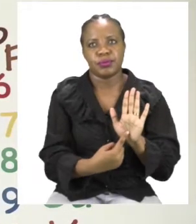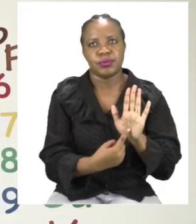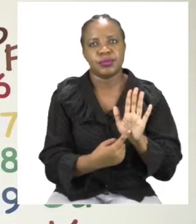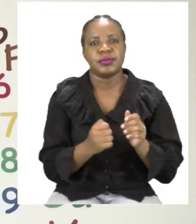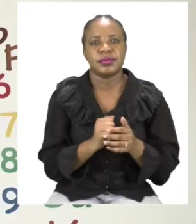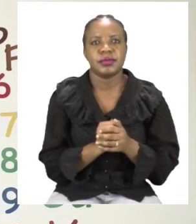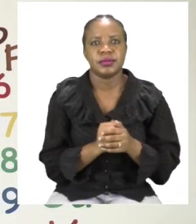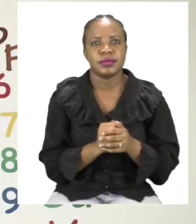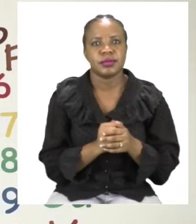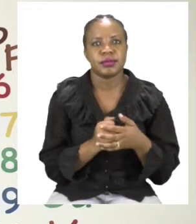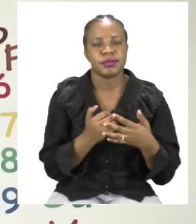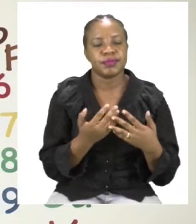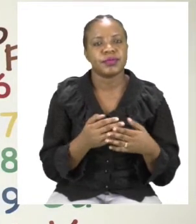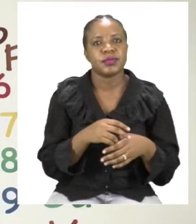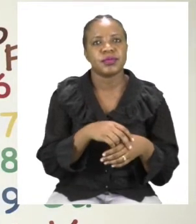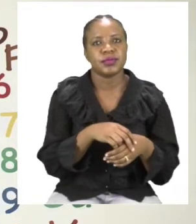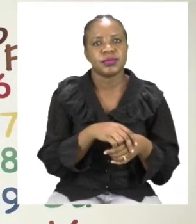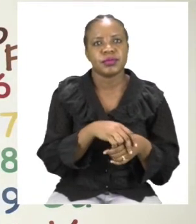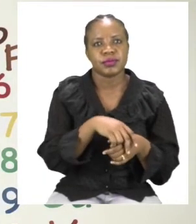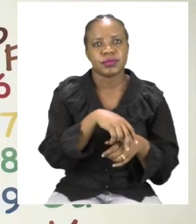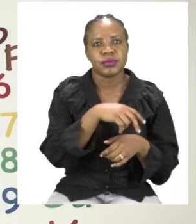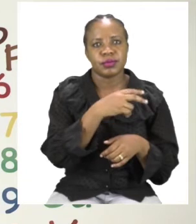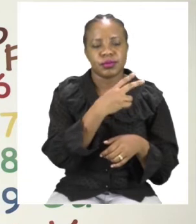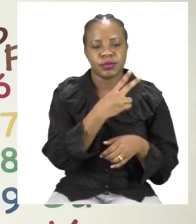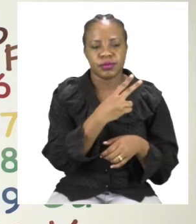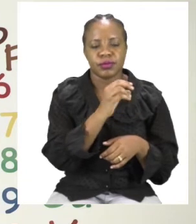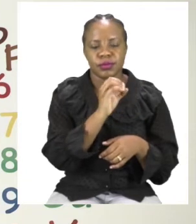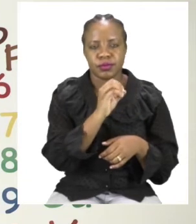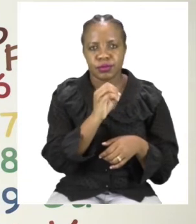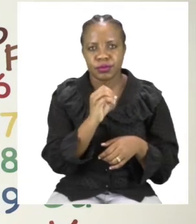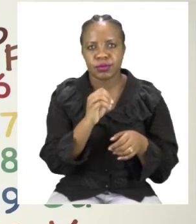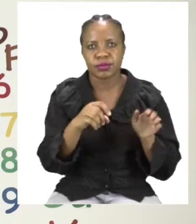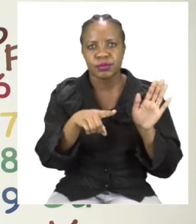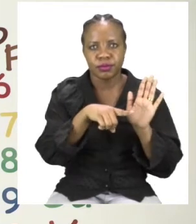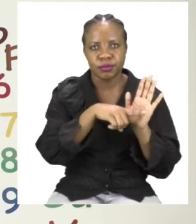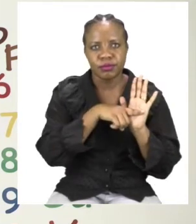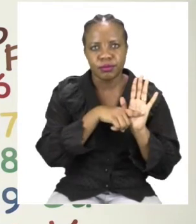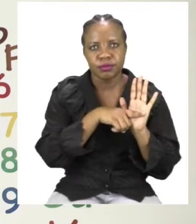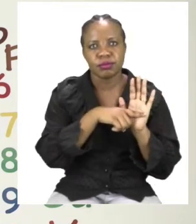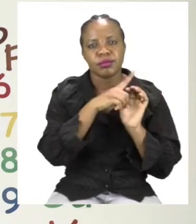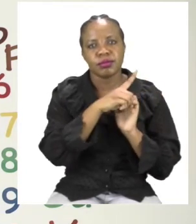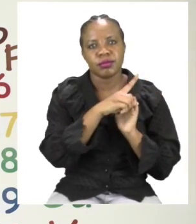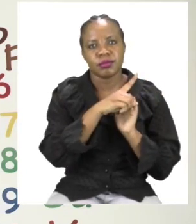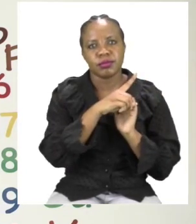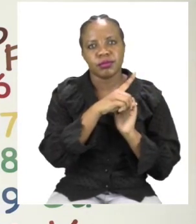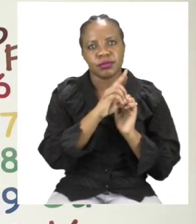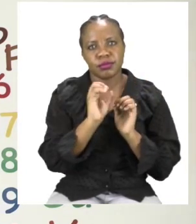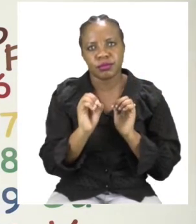saying 200 minus 10, that means our answer will come